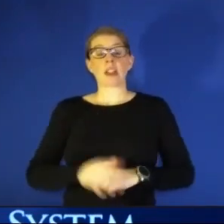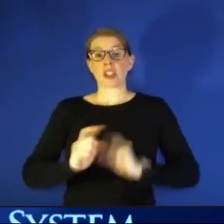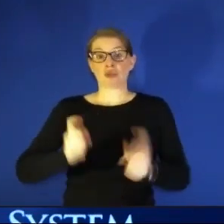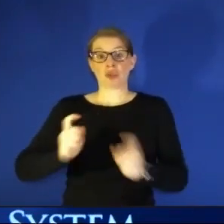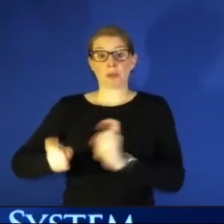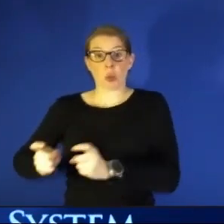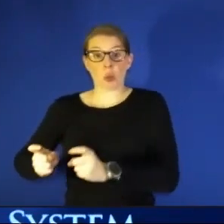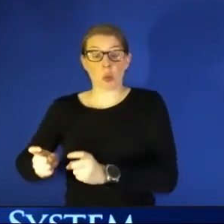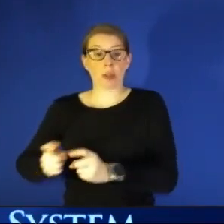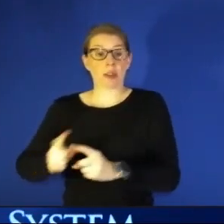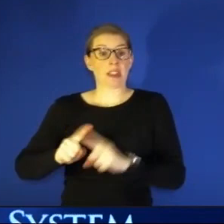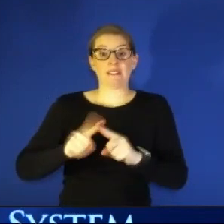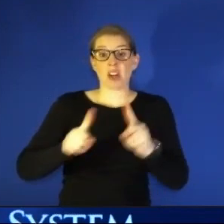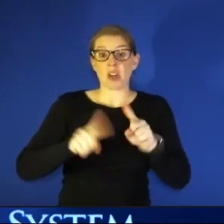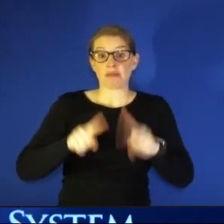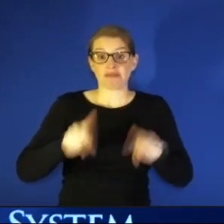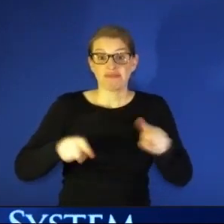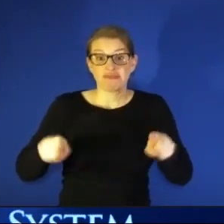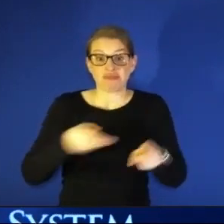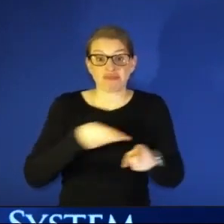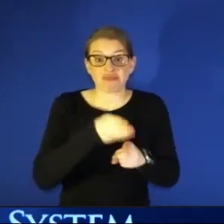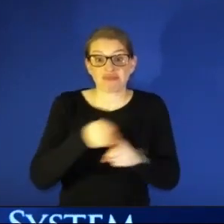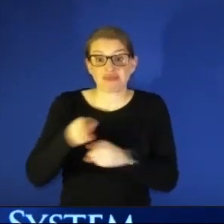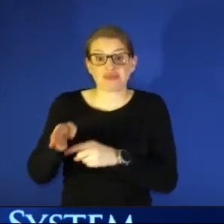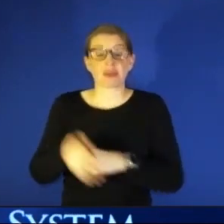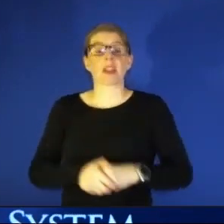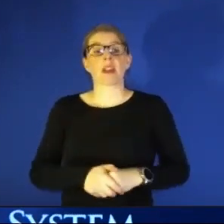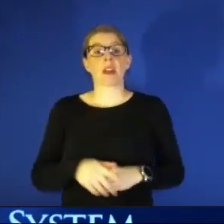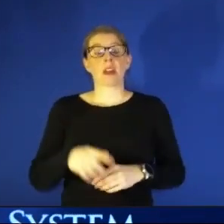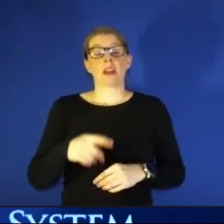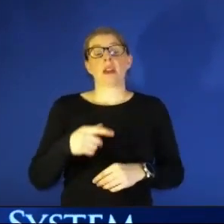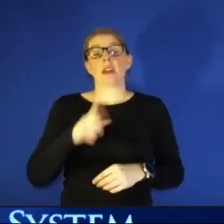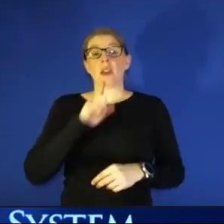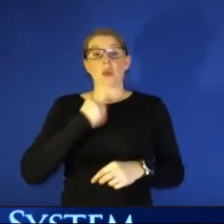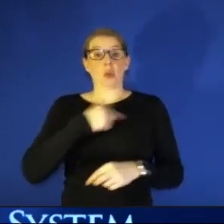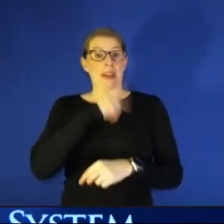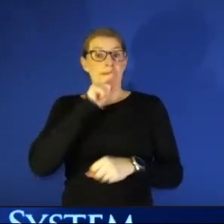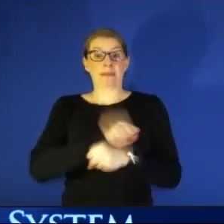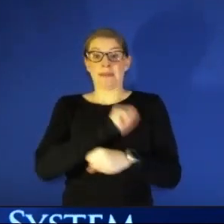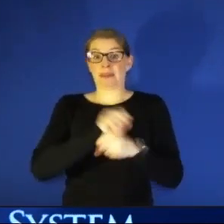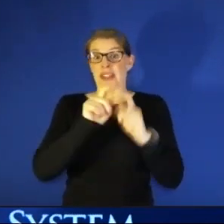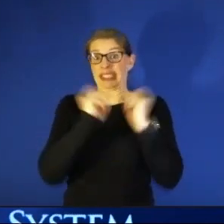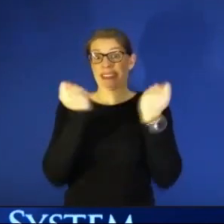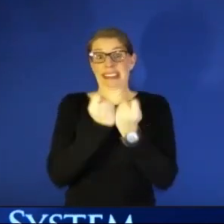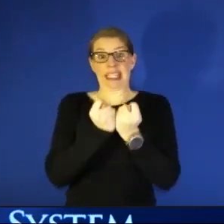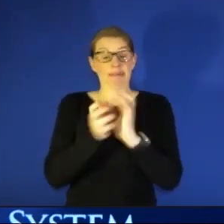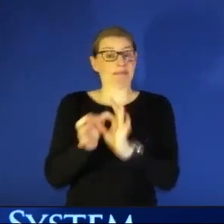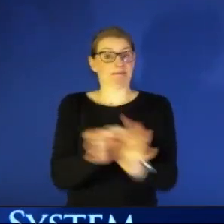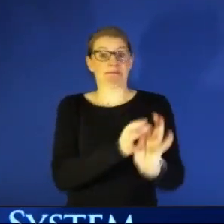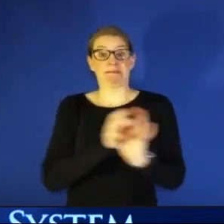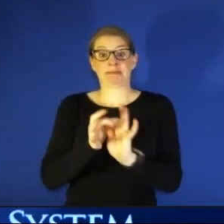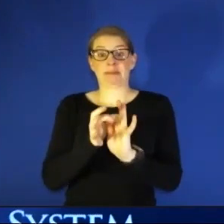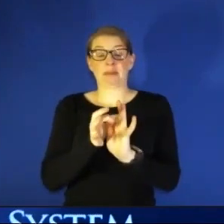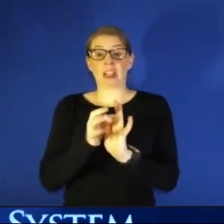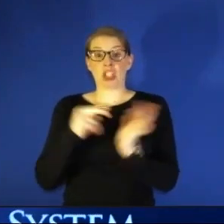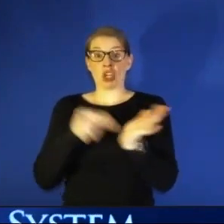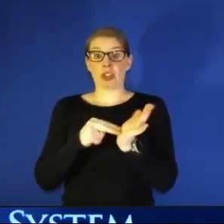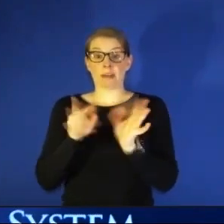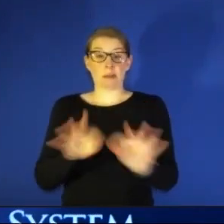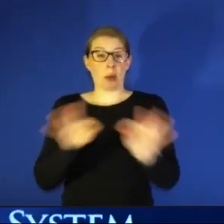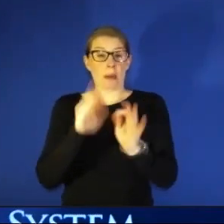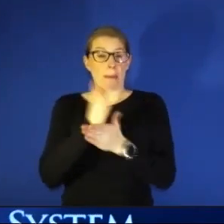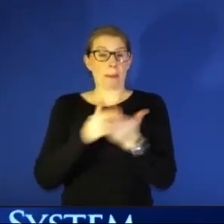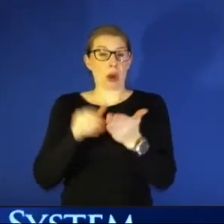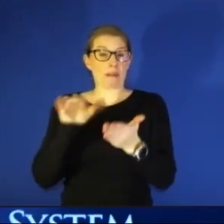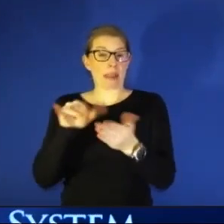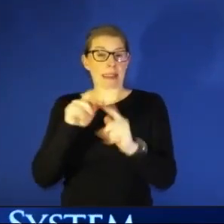throughout several people's comments today, we truly work as a team, and the nurse is such an important member of that team. So I think it is the best place to